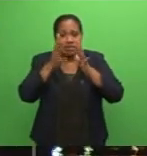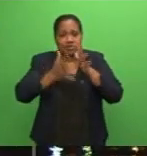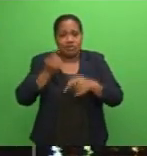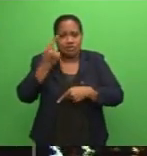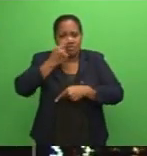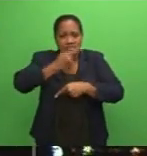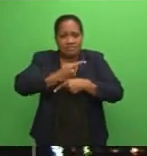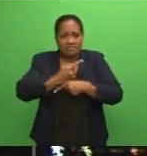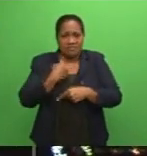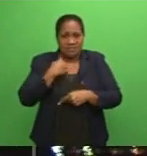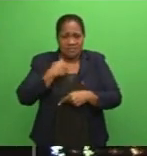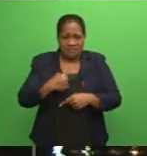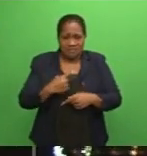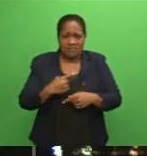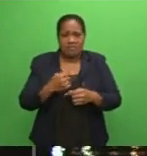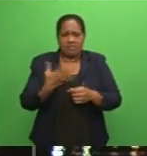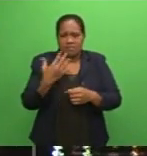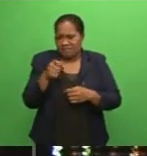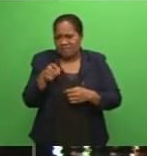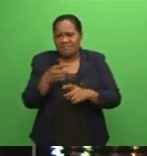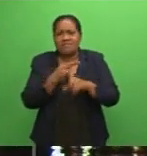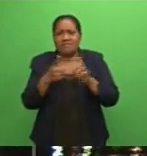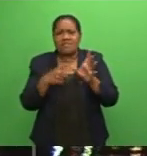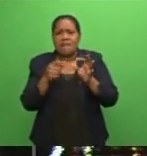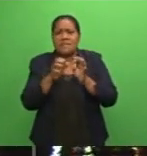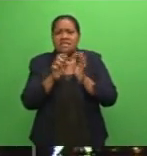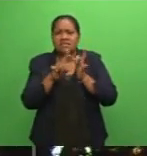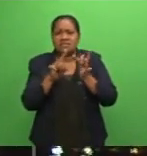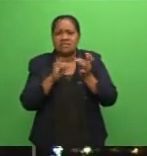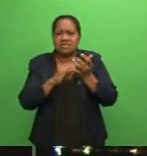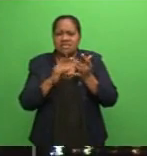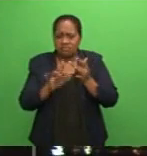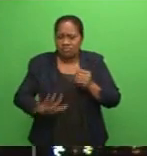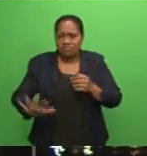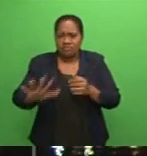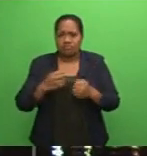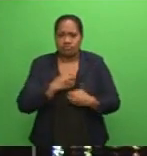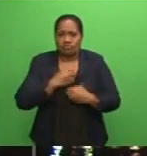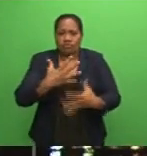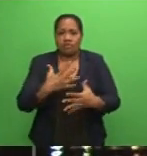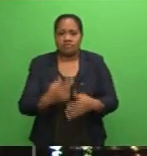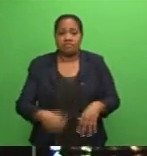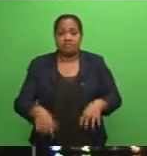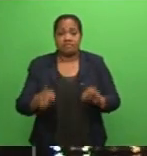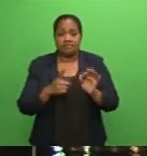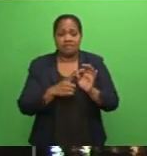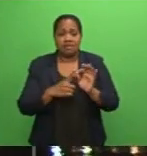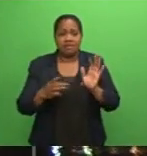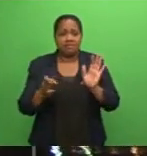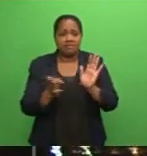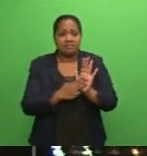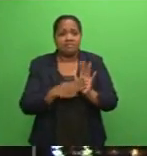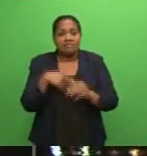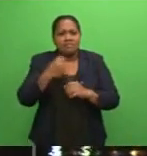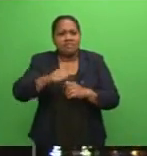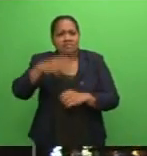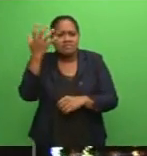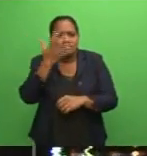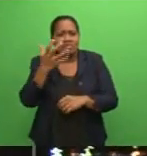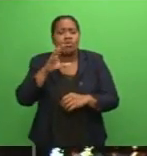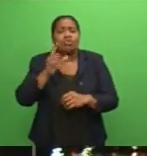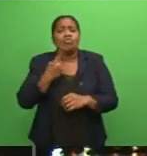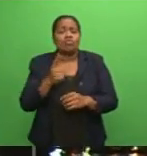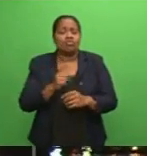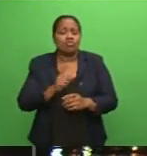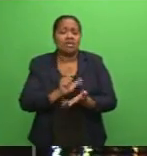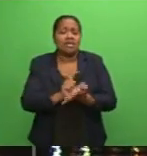leaves Kambisi residents in shock. COVID-19, a job killer, says PM. And no threat from those who clear quarantine.